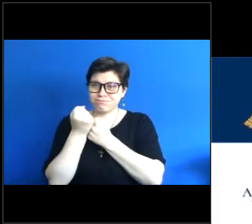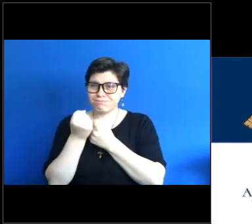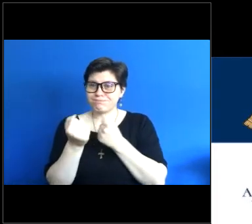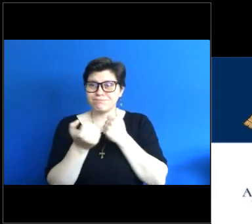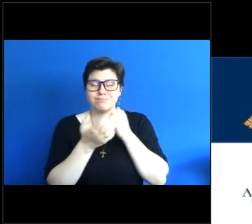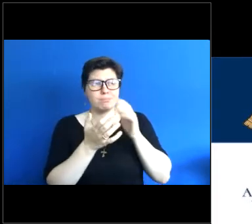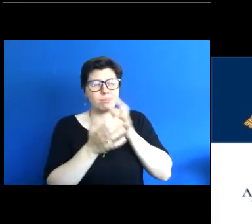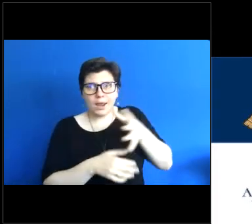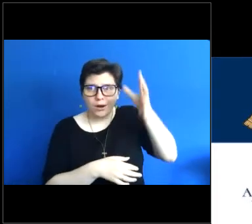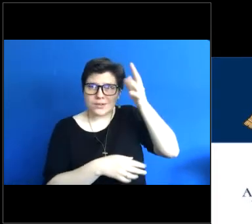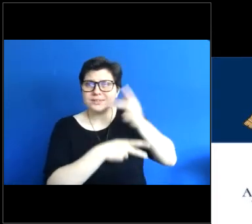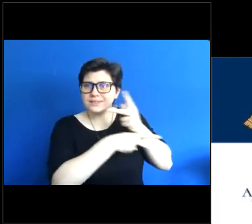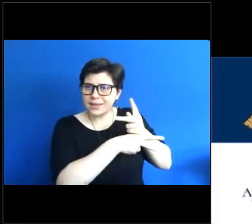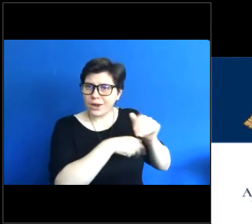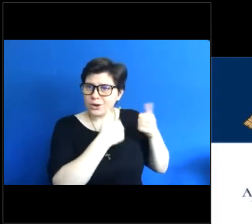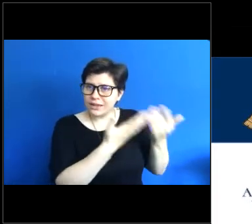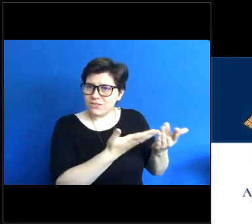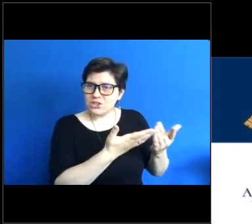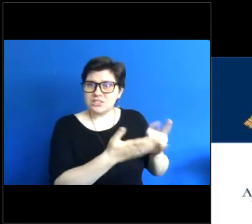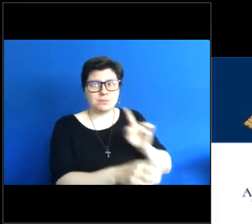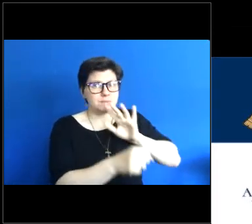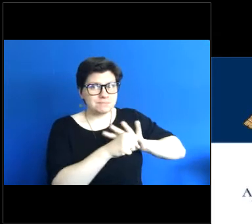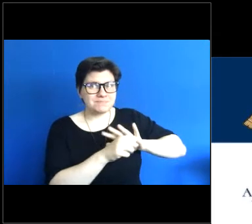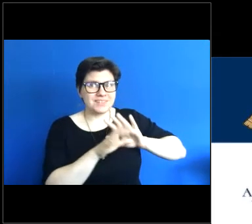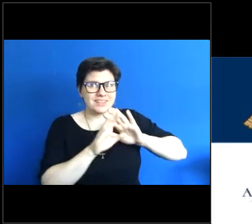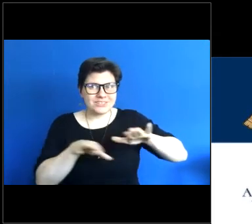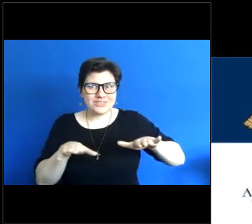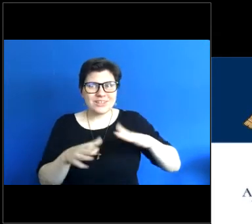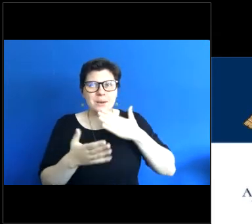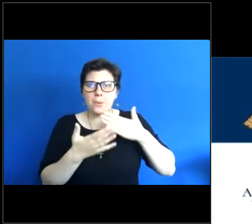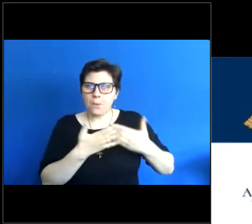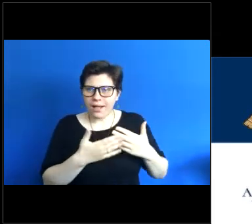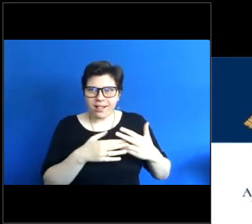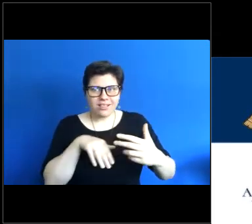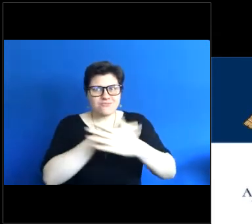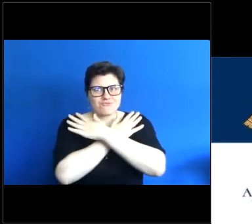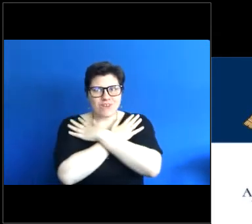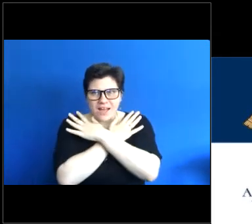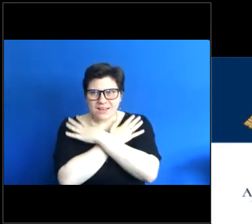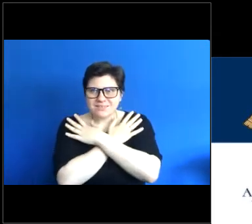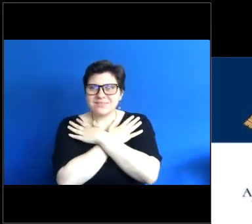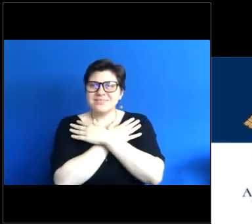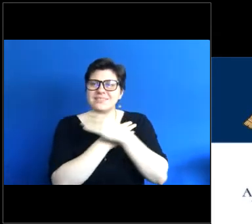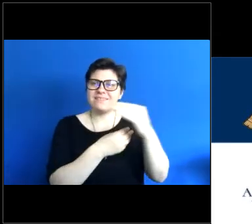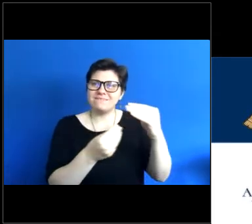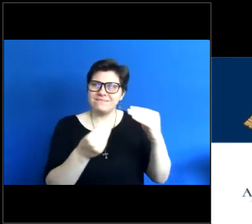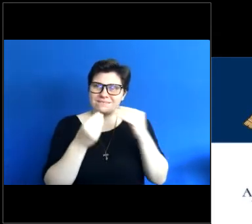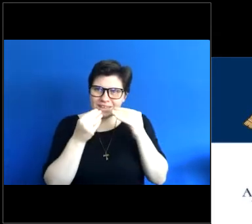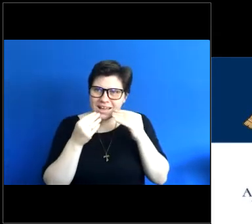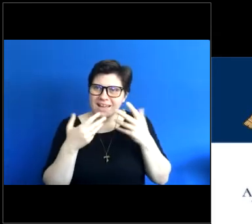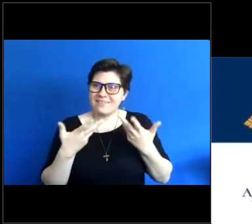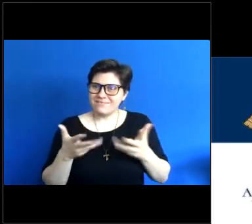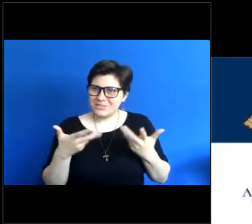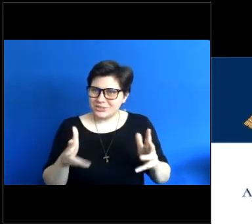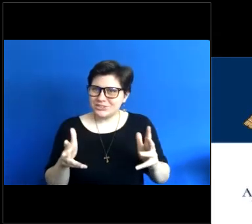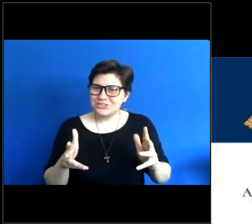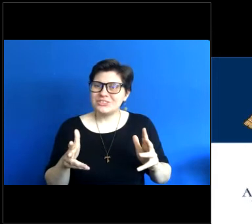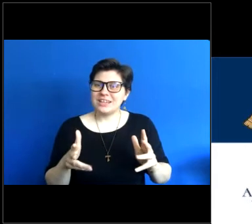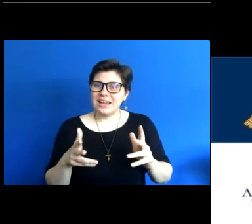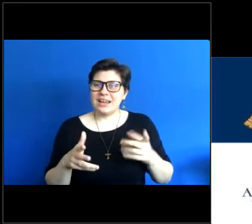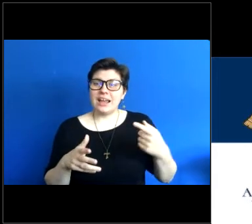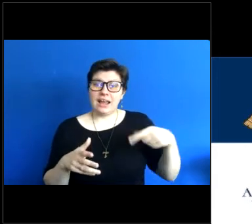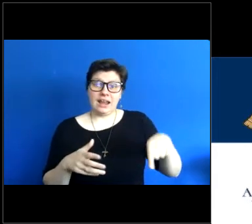any caregivers to make sure the children are well rested and fed will improve with that classroom management, that they feel that